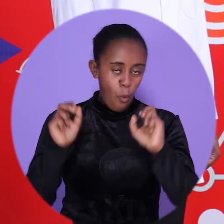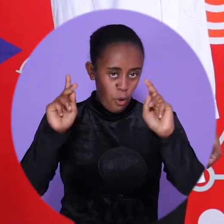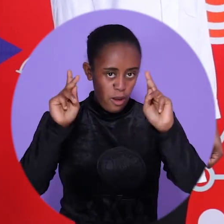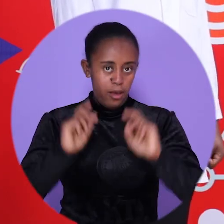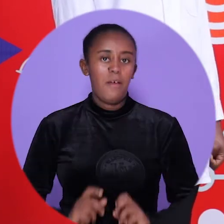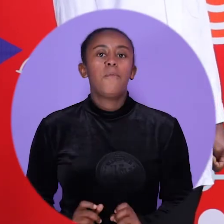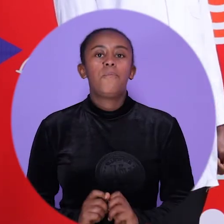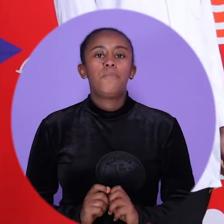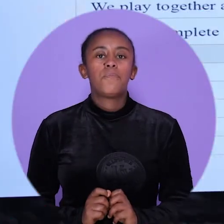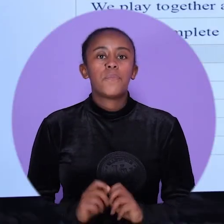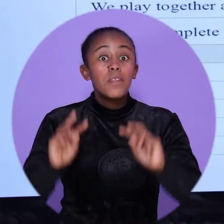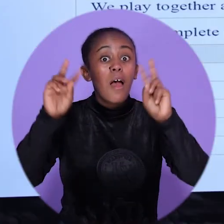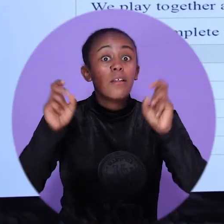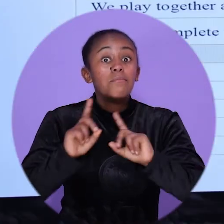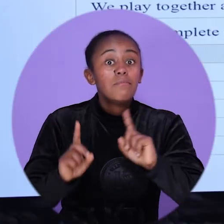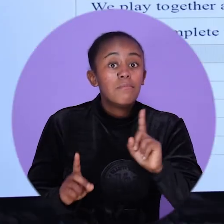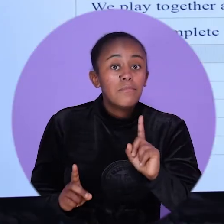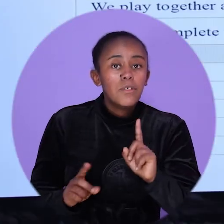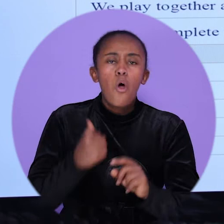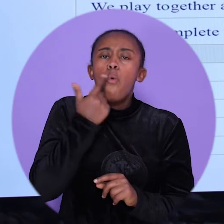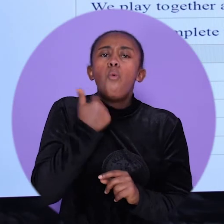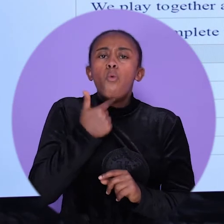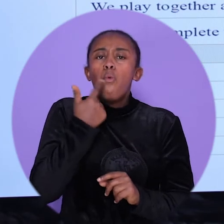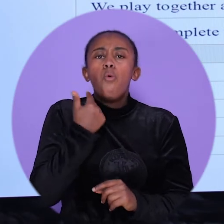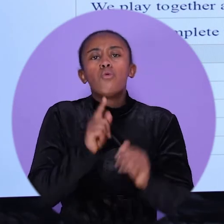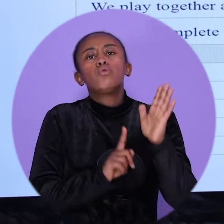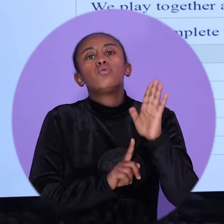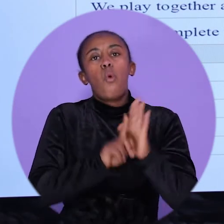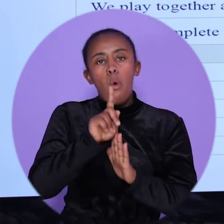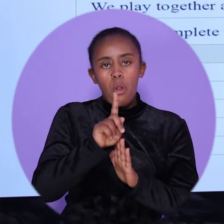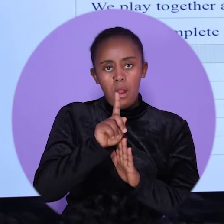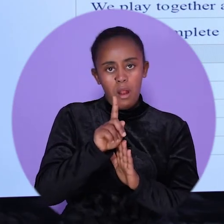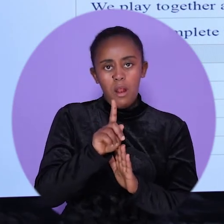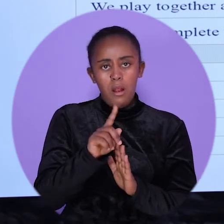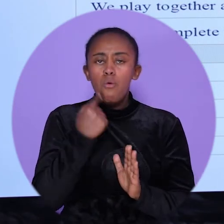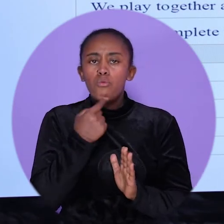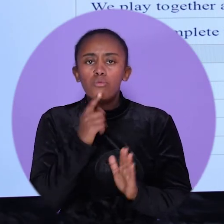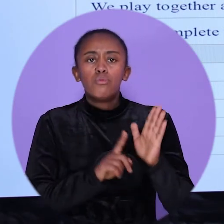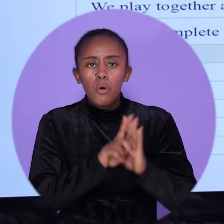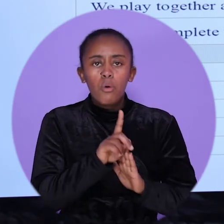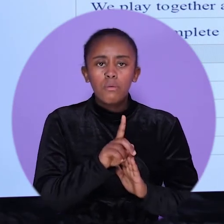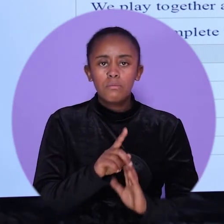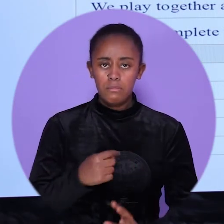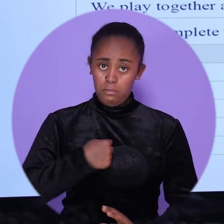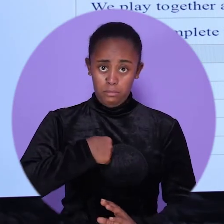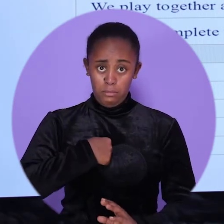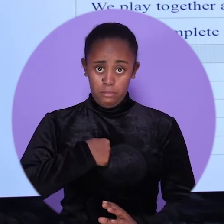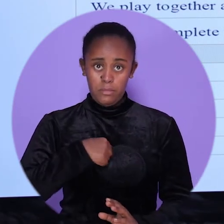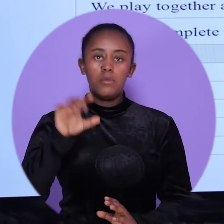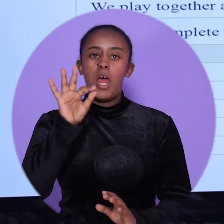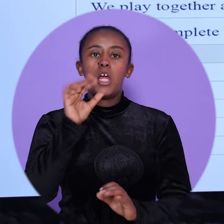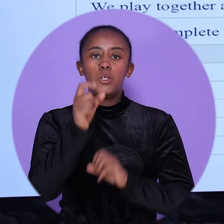student. The title it says, who is tall? Who is tall? I am 9 years